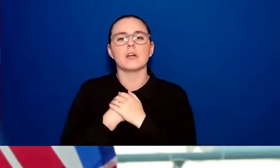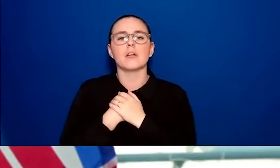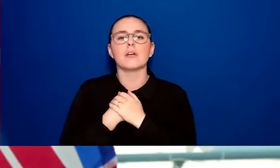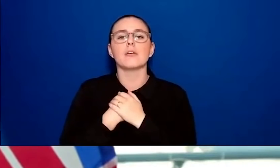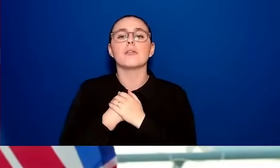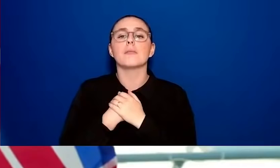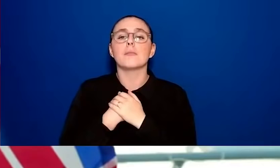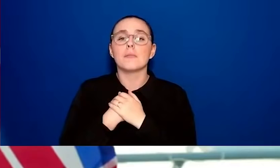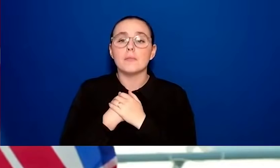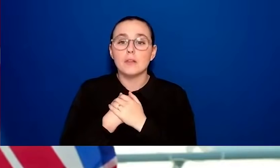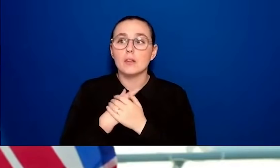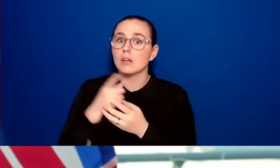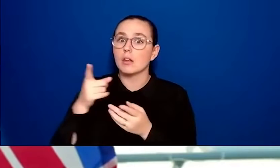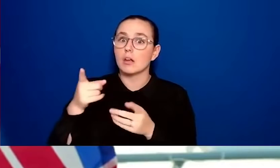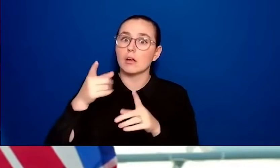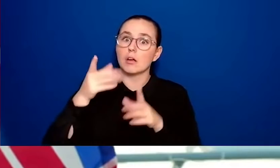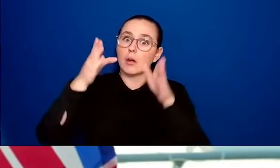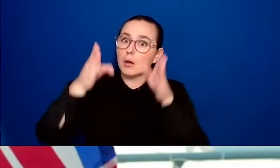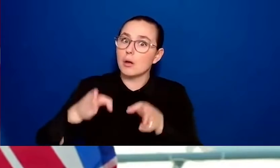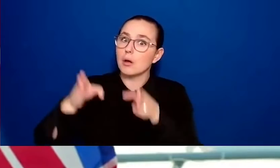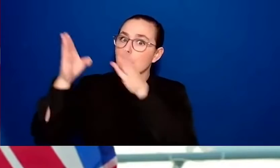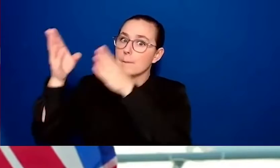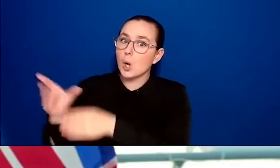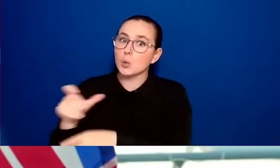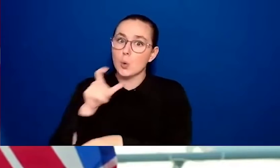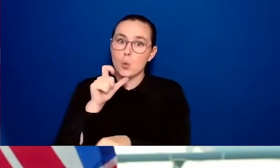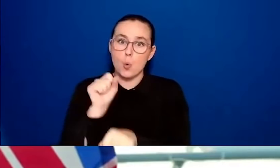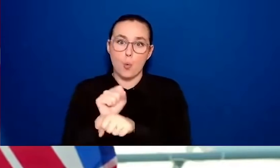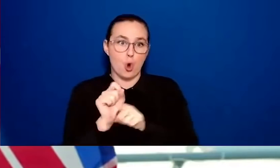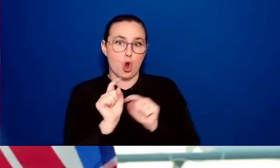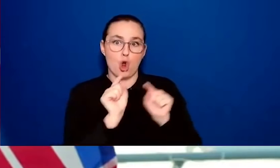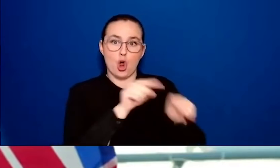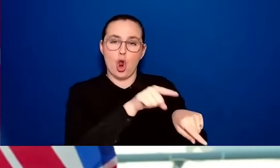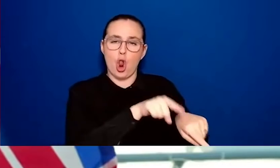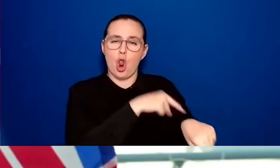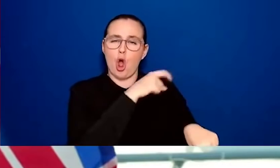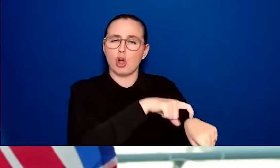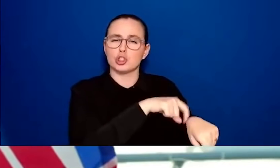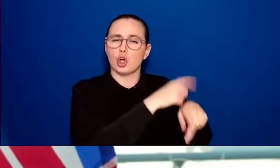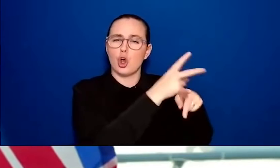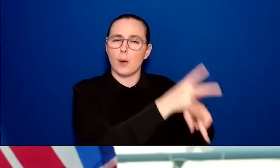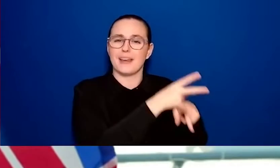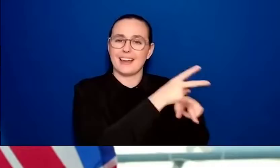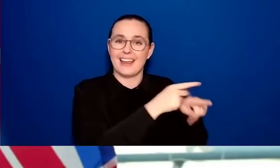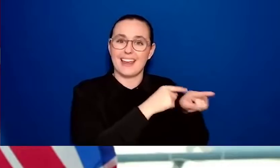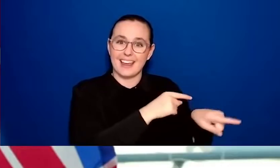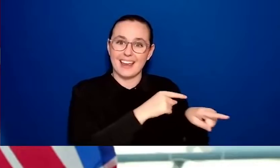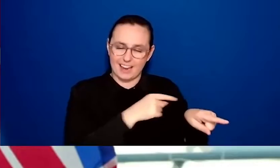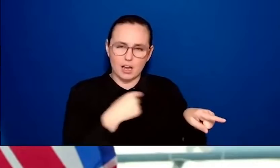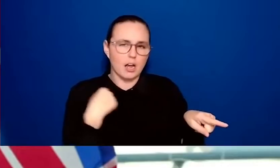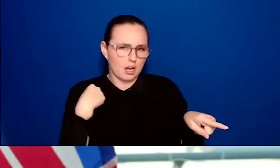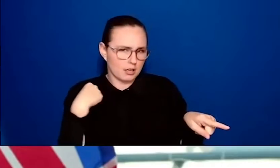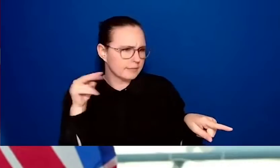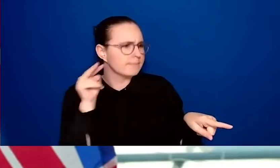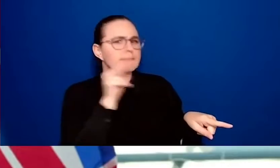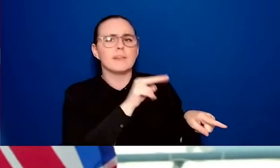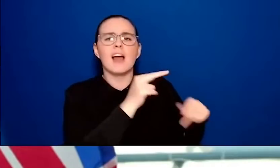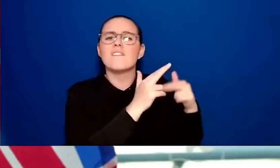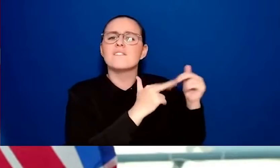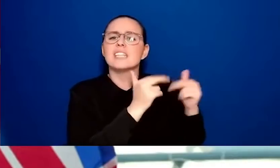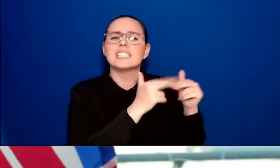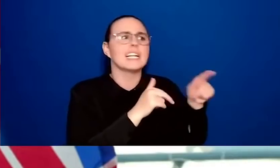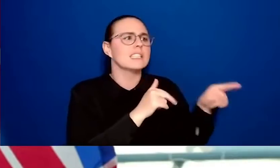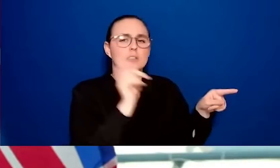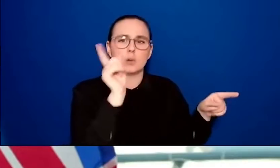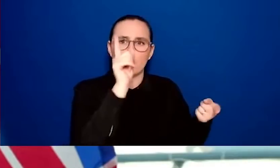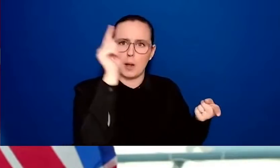so that we can understand which facilities have lower immunization rates and help us understand which ones are more at risk of